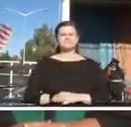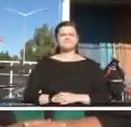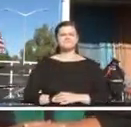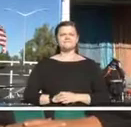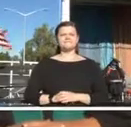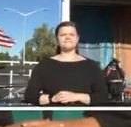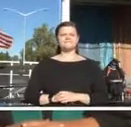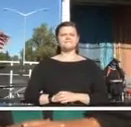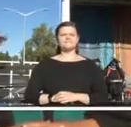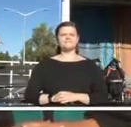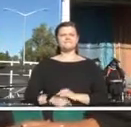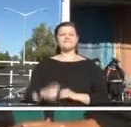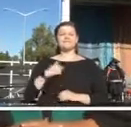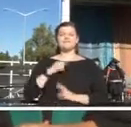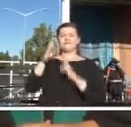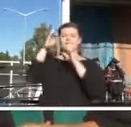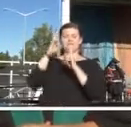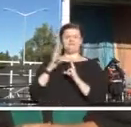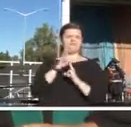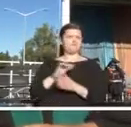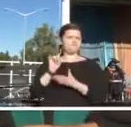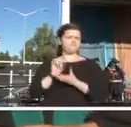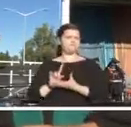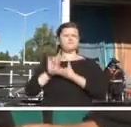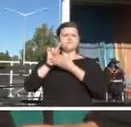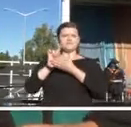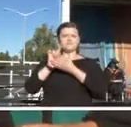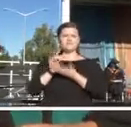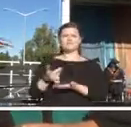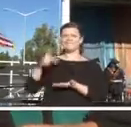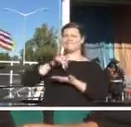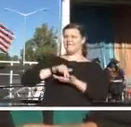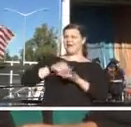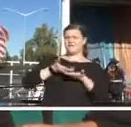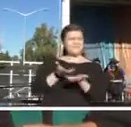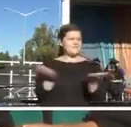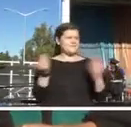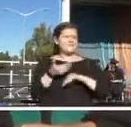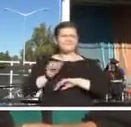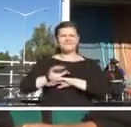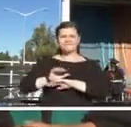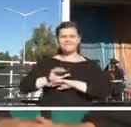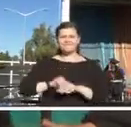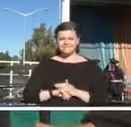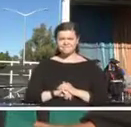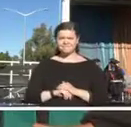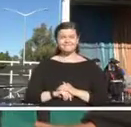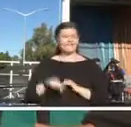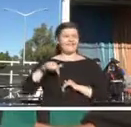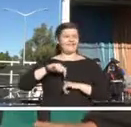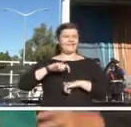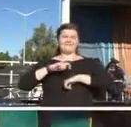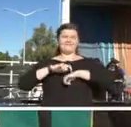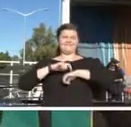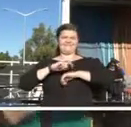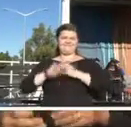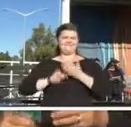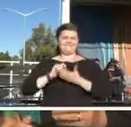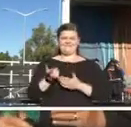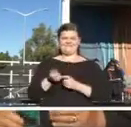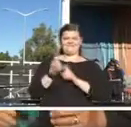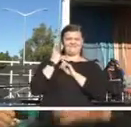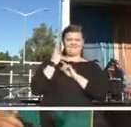It is an honor and a privilege to stand here with you. Tonight, this time last year, we could not assemble on